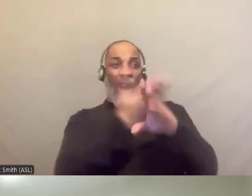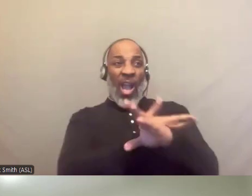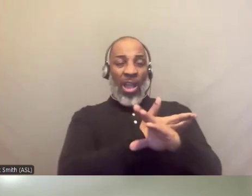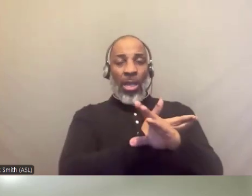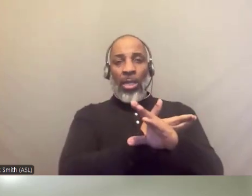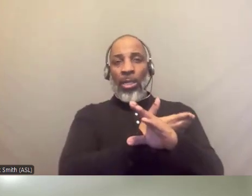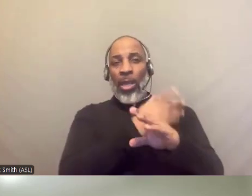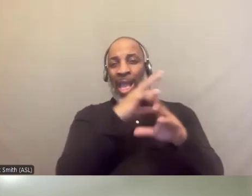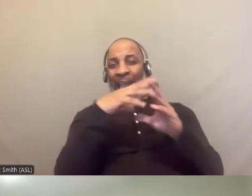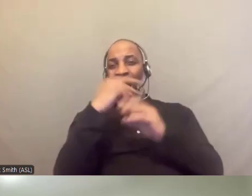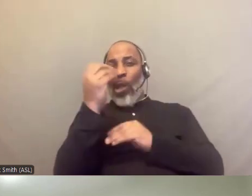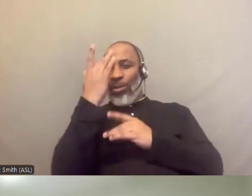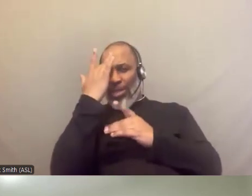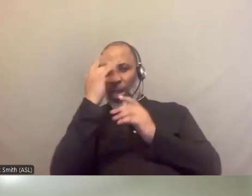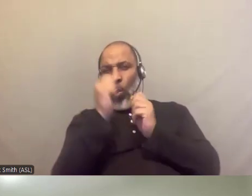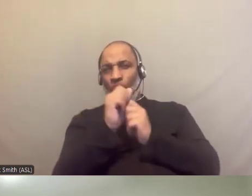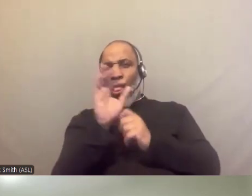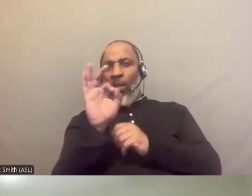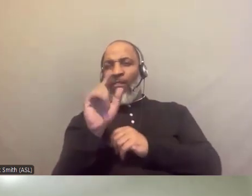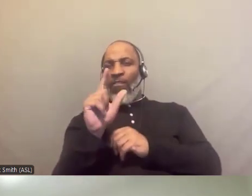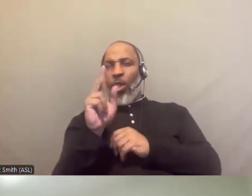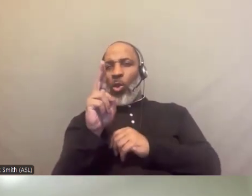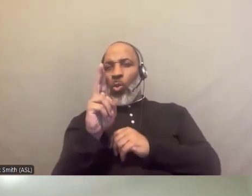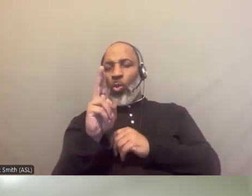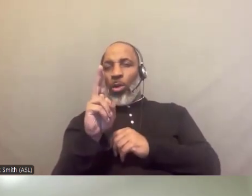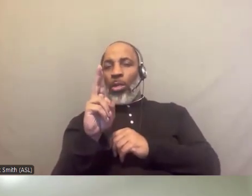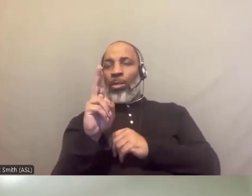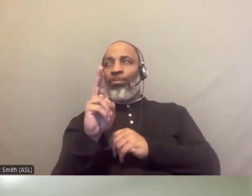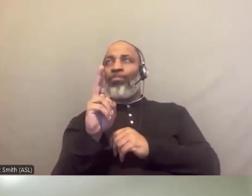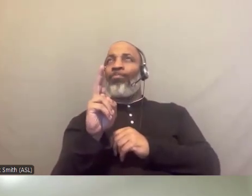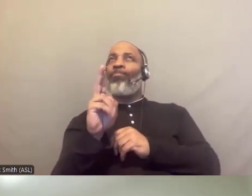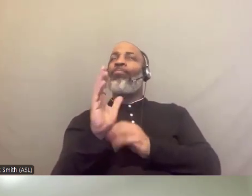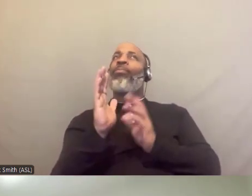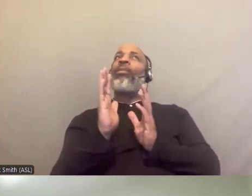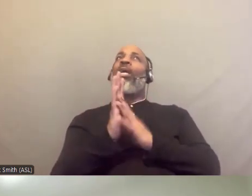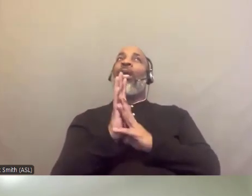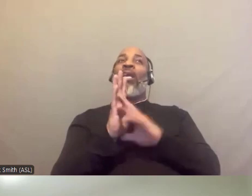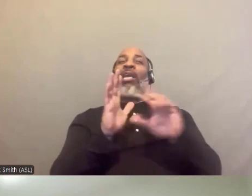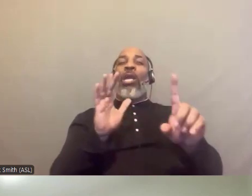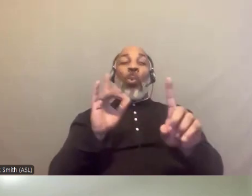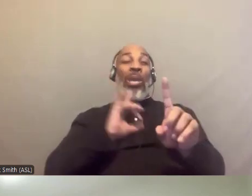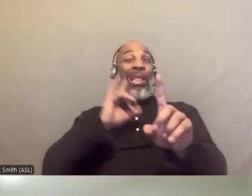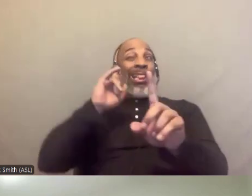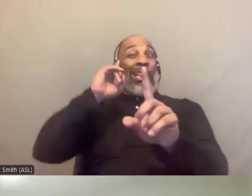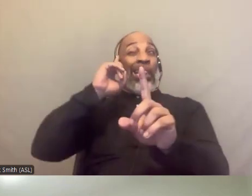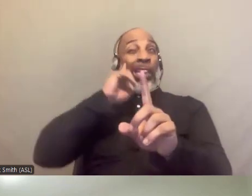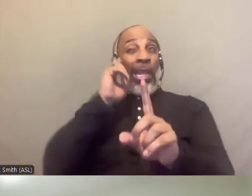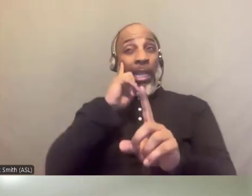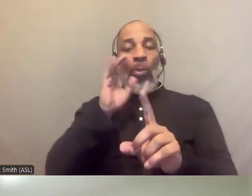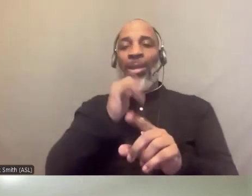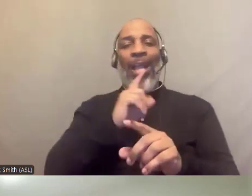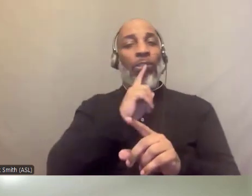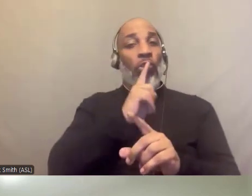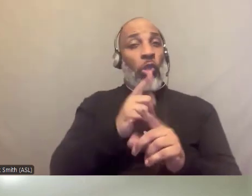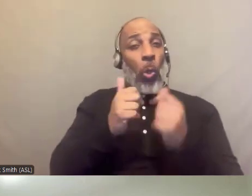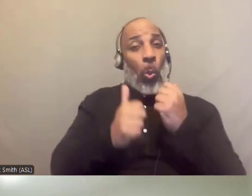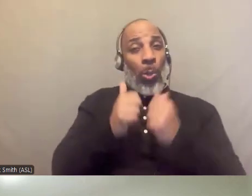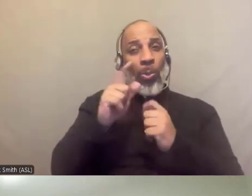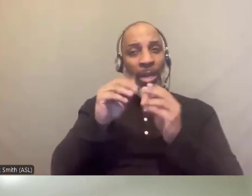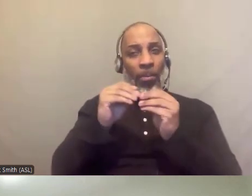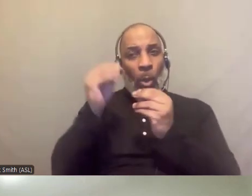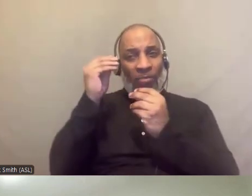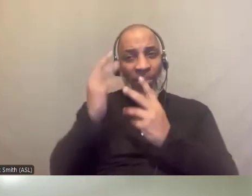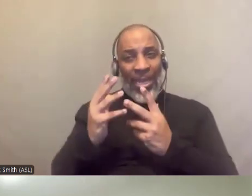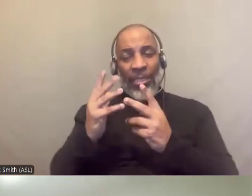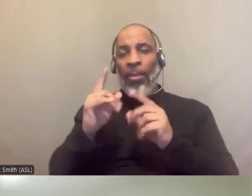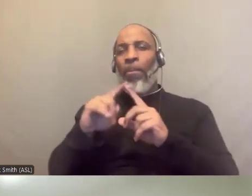out sick with the flu. So it implies that we don't know this, so we need to get more information,